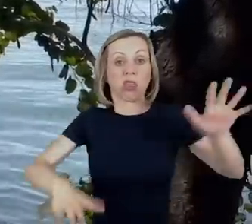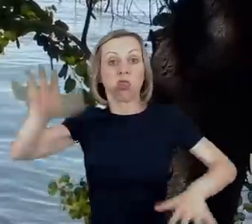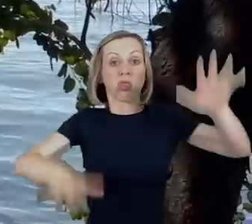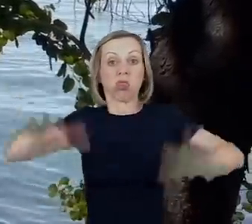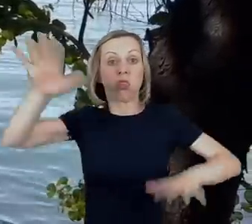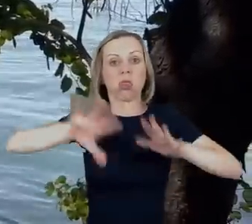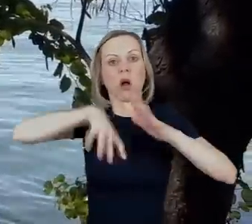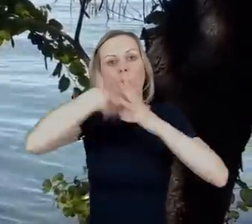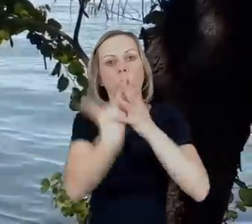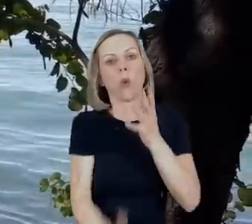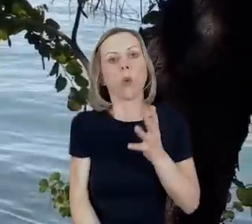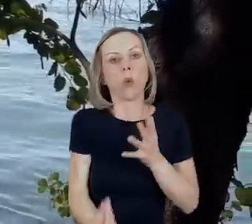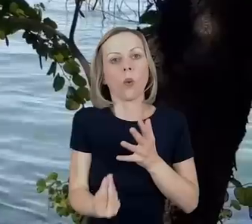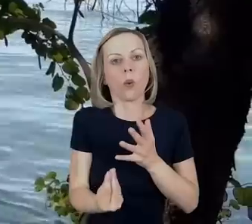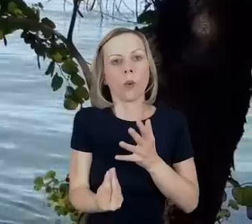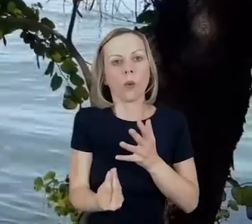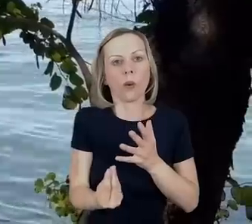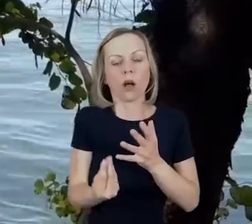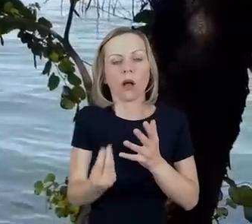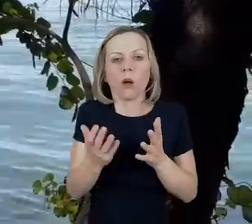you panic, you will drown.